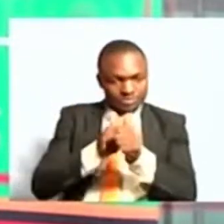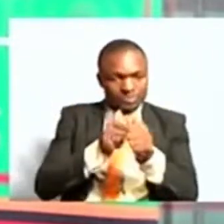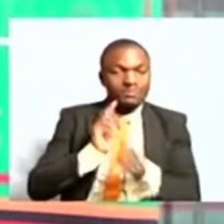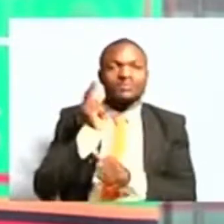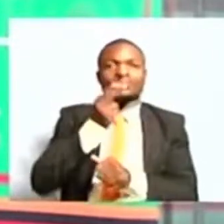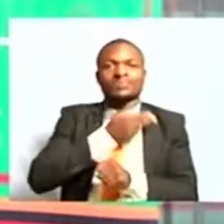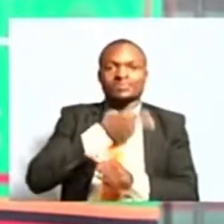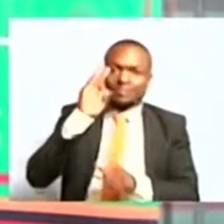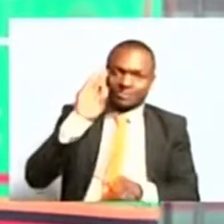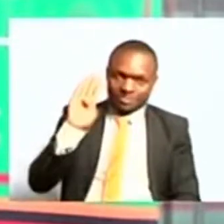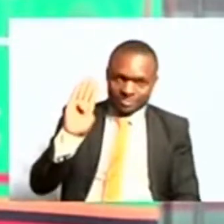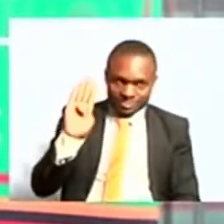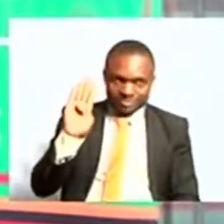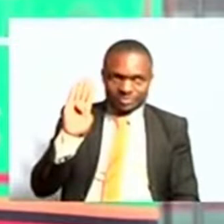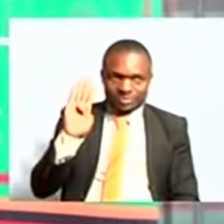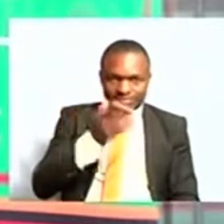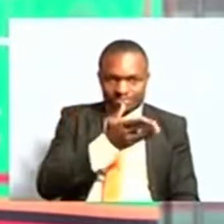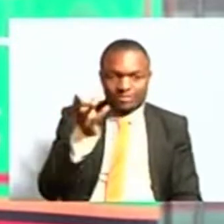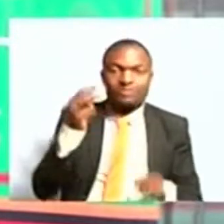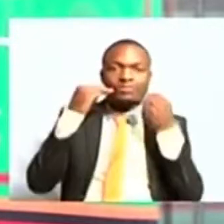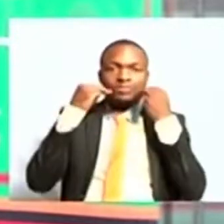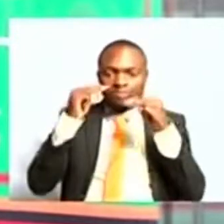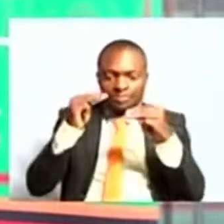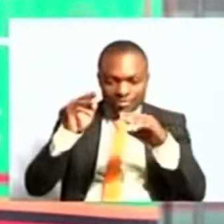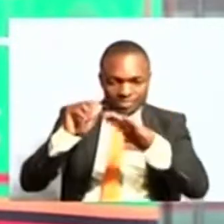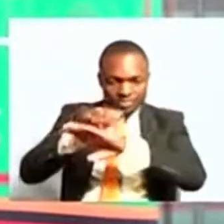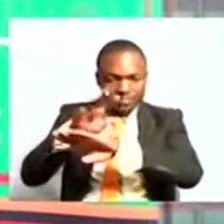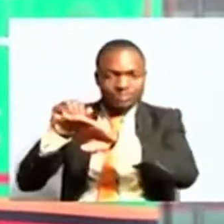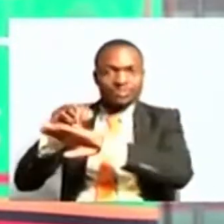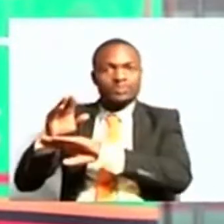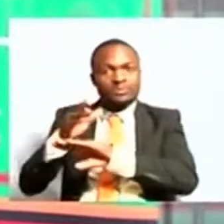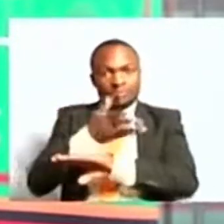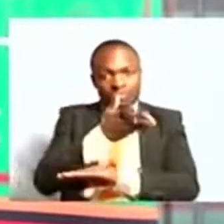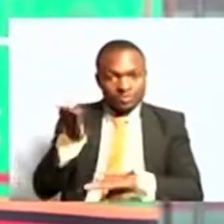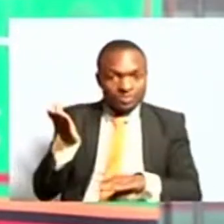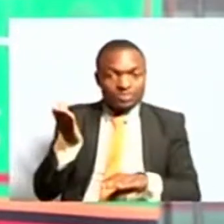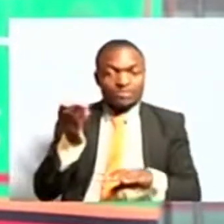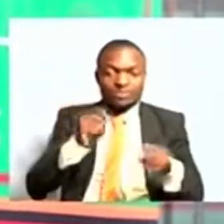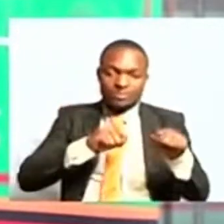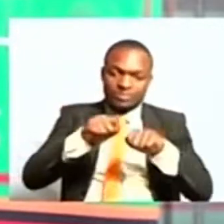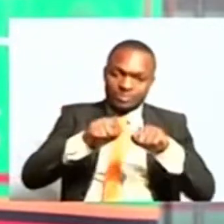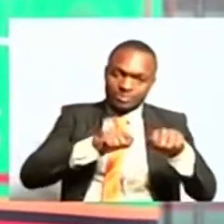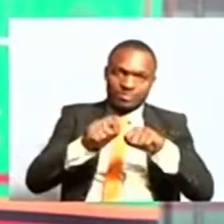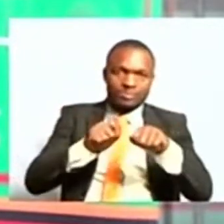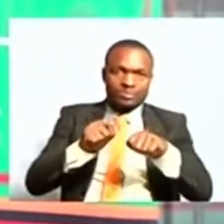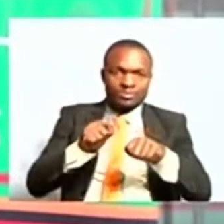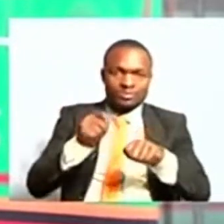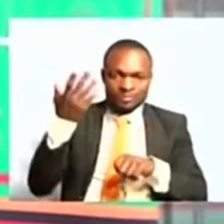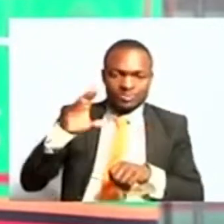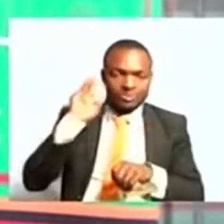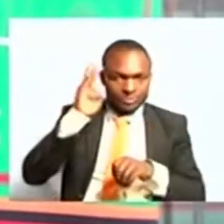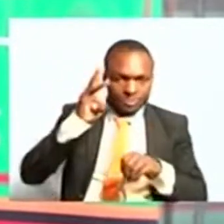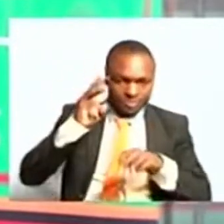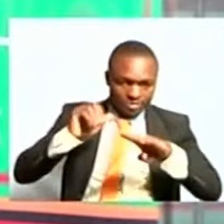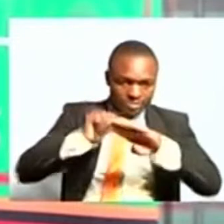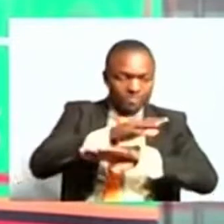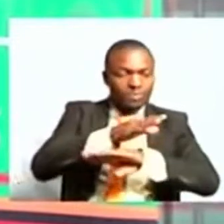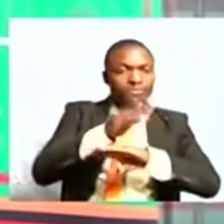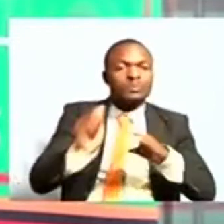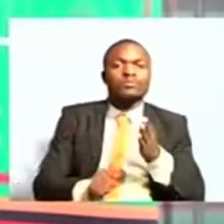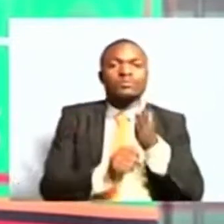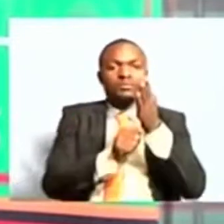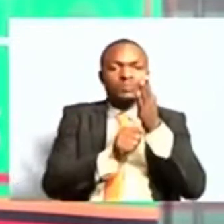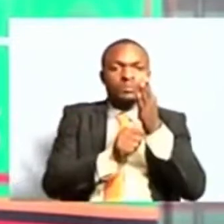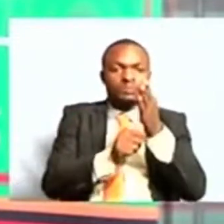on Facebook. And those messages that you send, those of an administrative nature, are also equally forwarded to the agency for